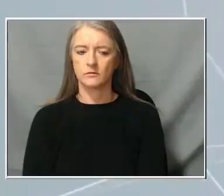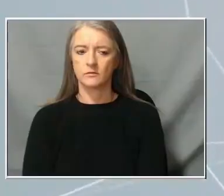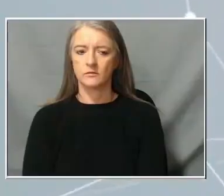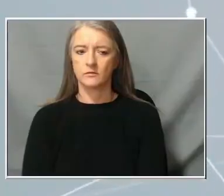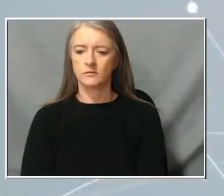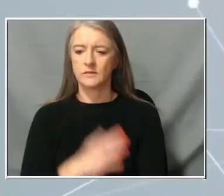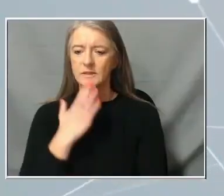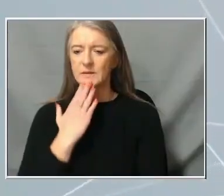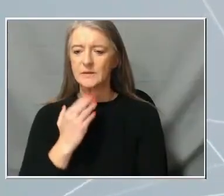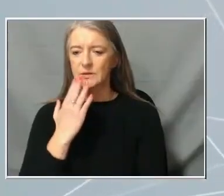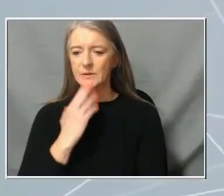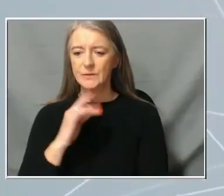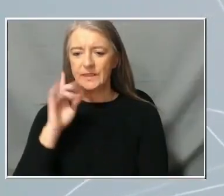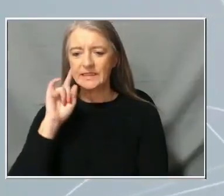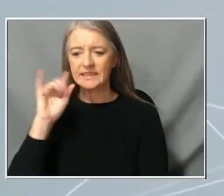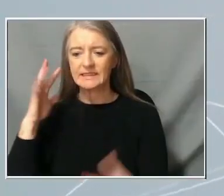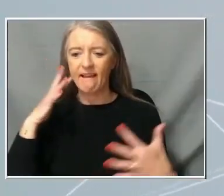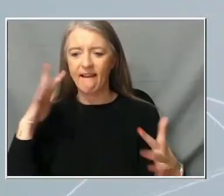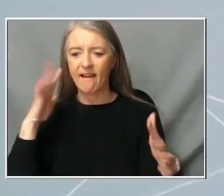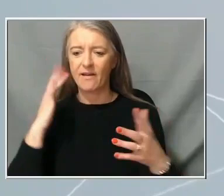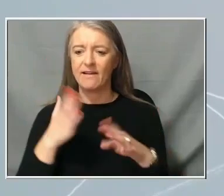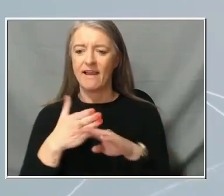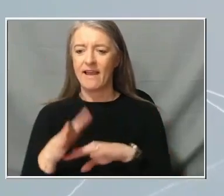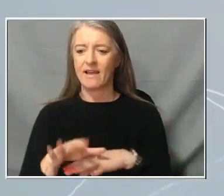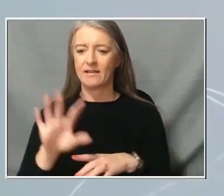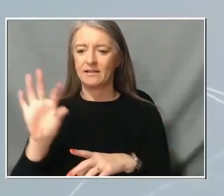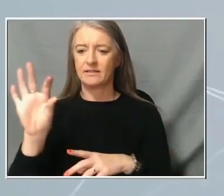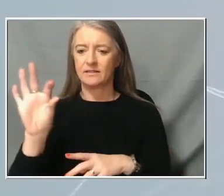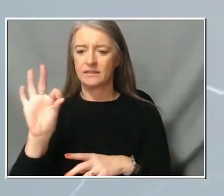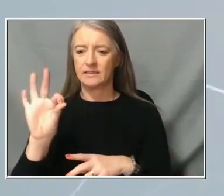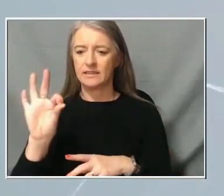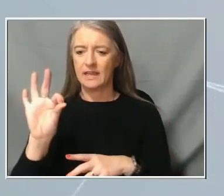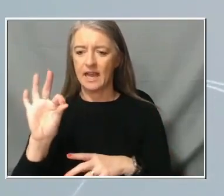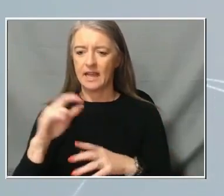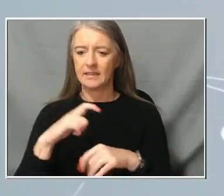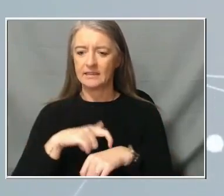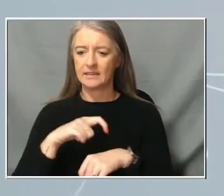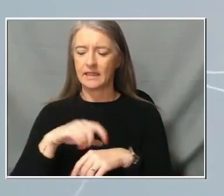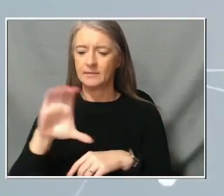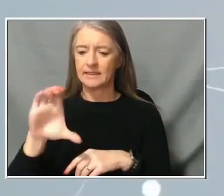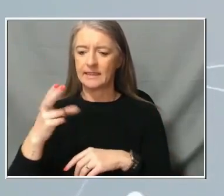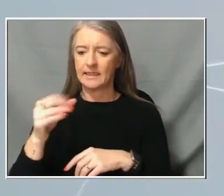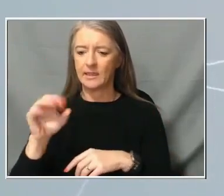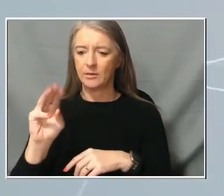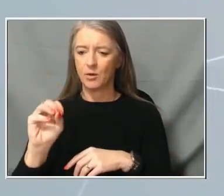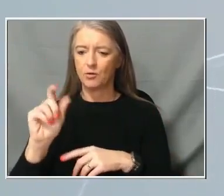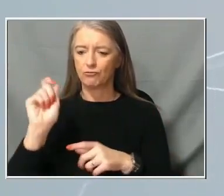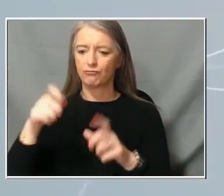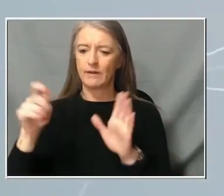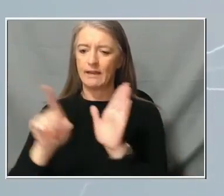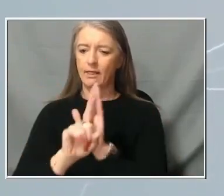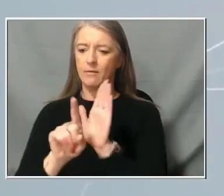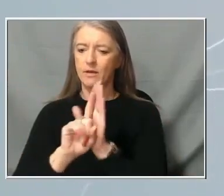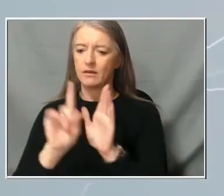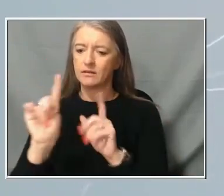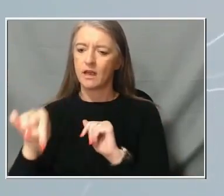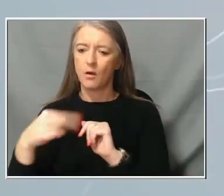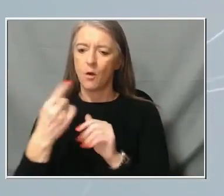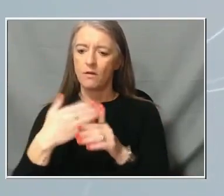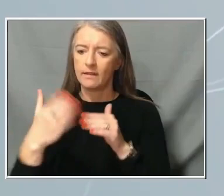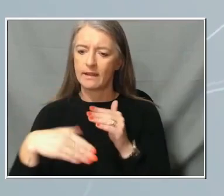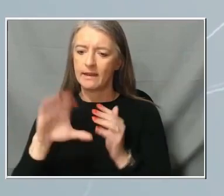a sweet sound that can be, especially after 9 brutal rounds of chemo. But ringing the bell isn't always the end of